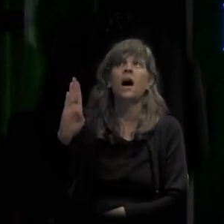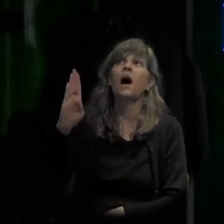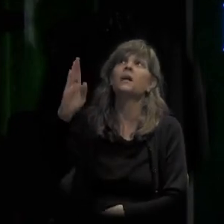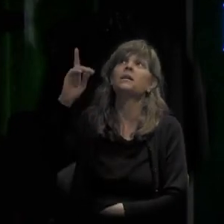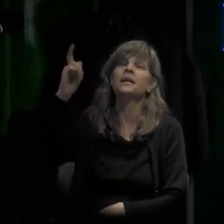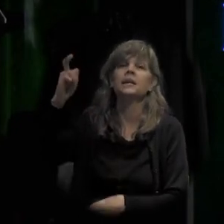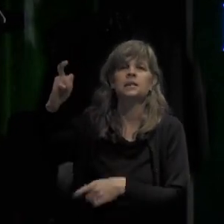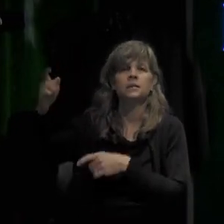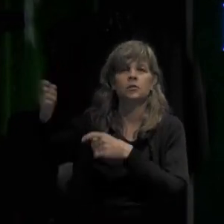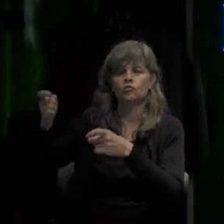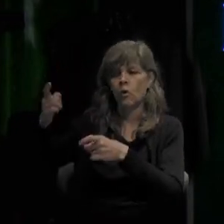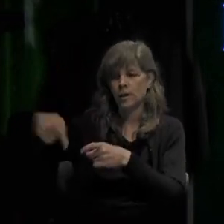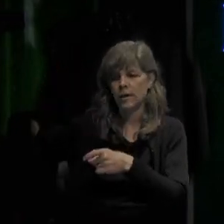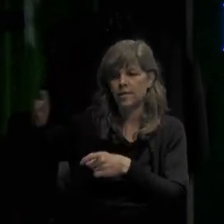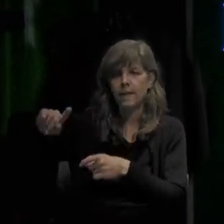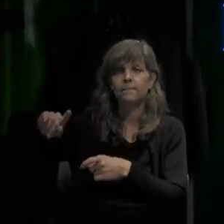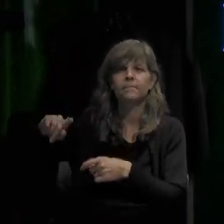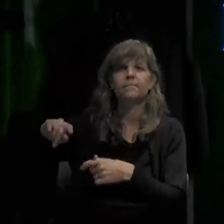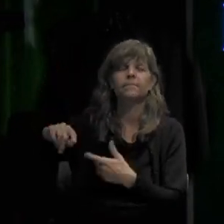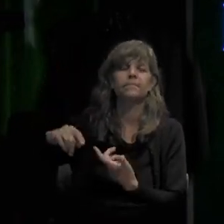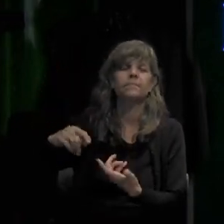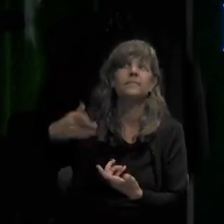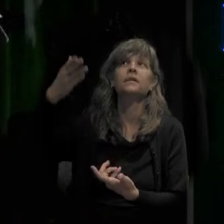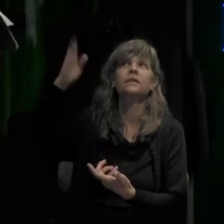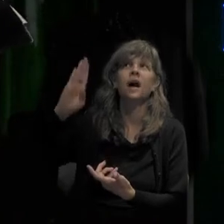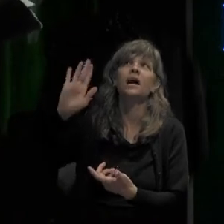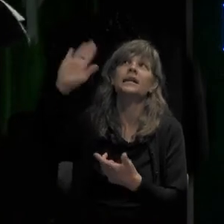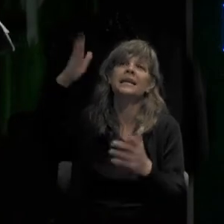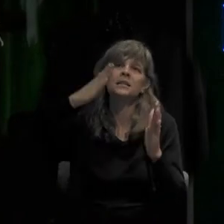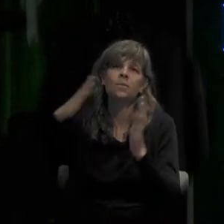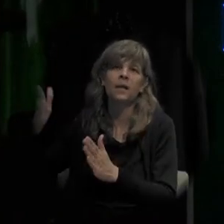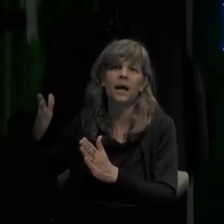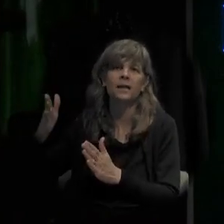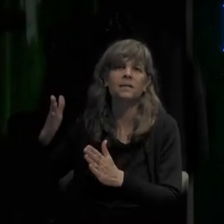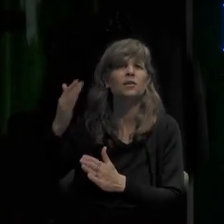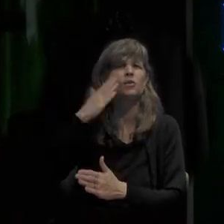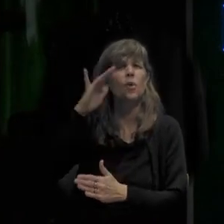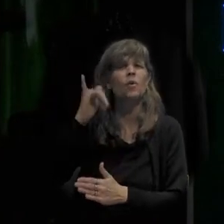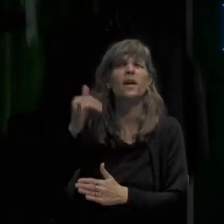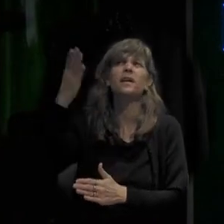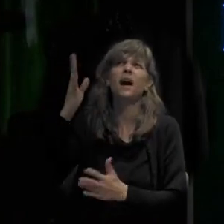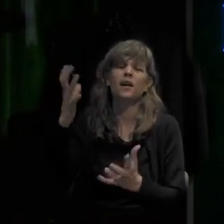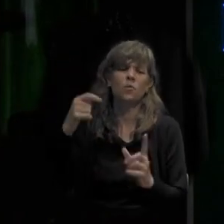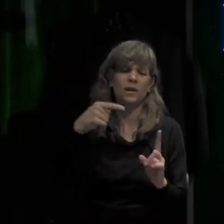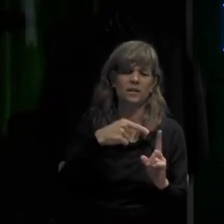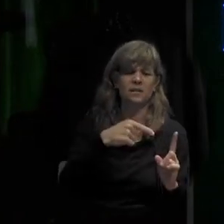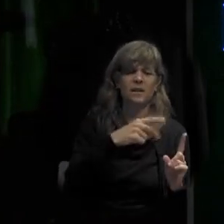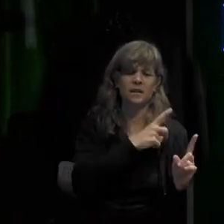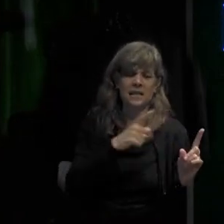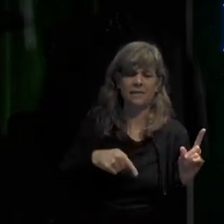there. God must be the one who was giving him to him. God must have wanted him to kill him, right? Maybe not.